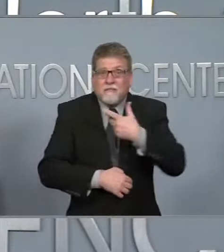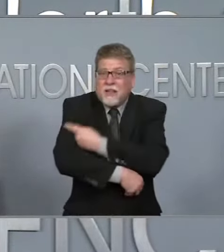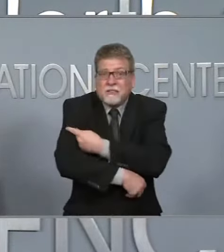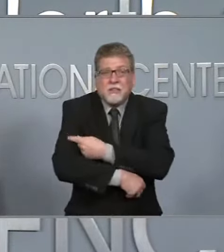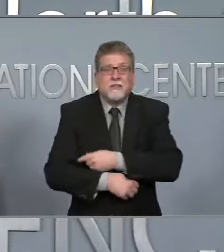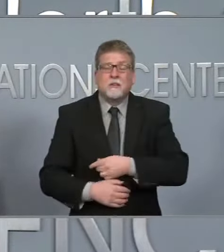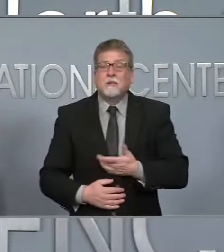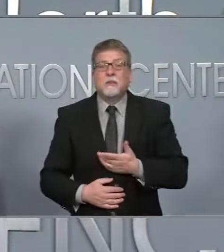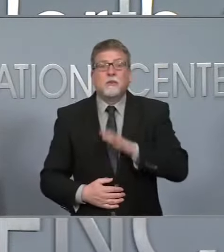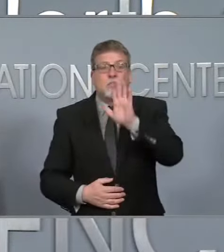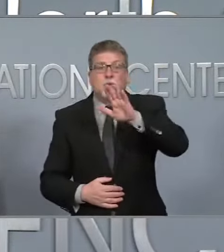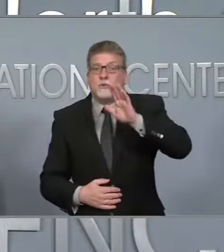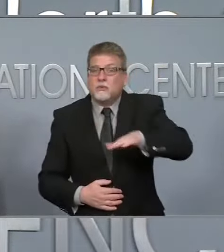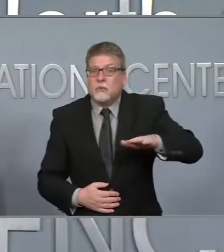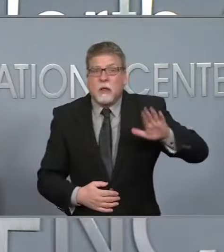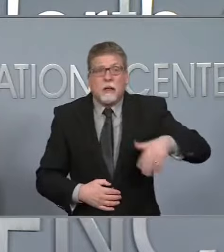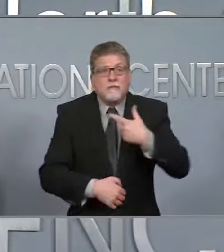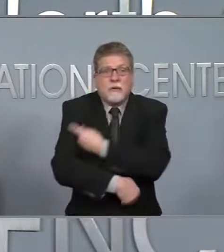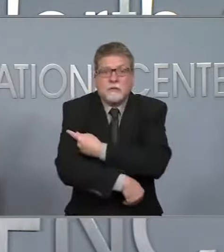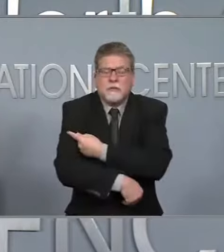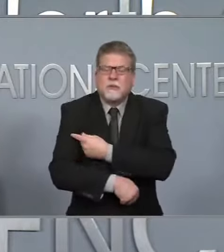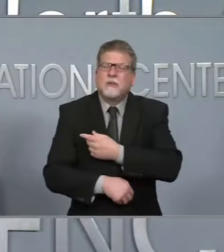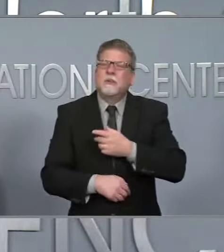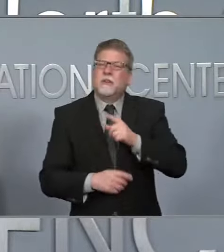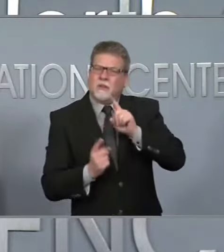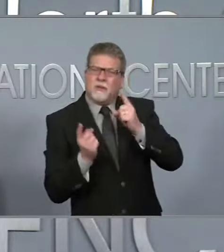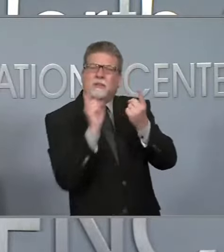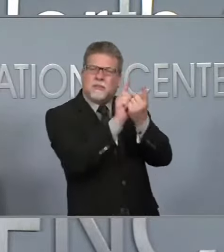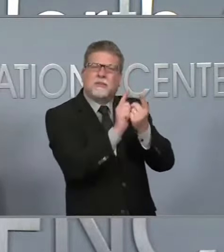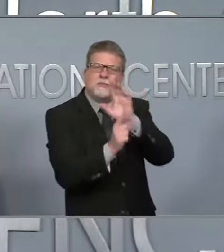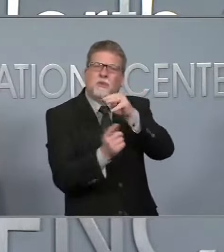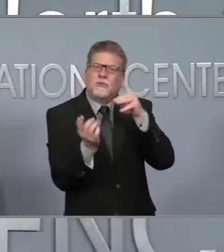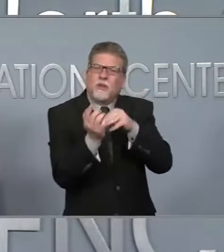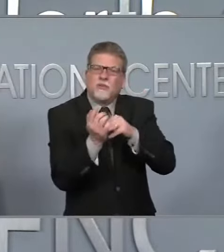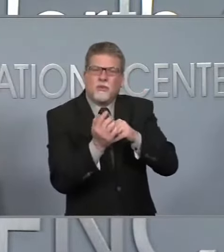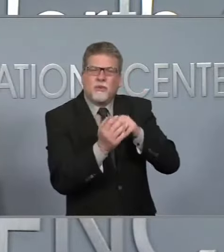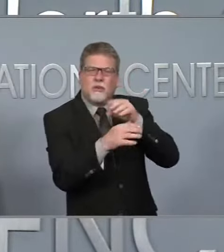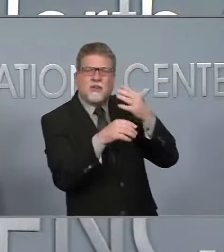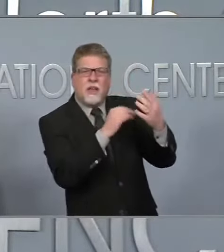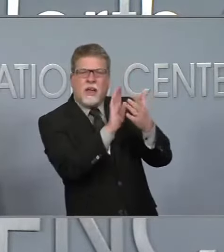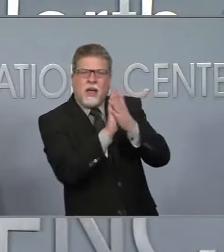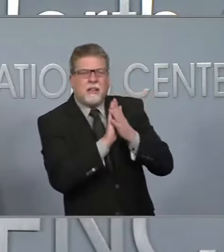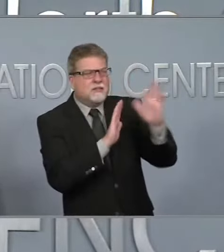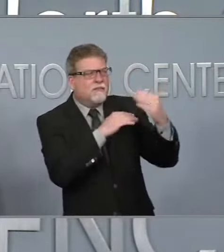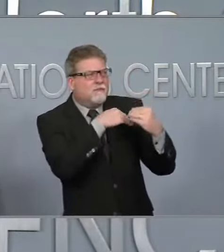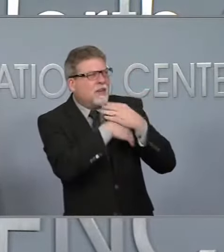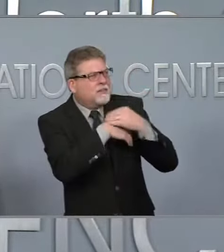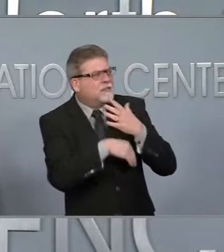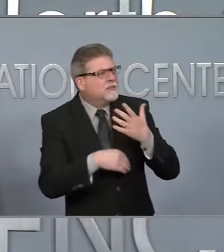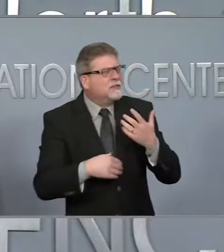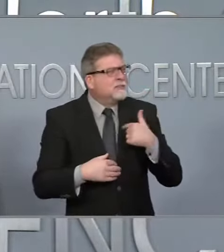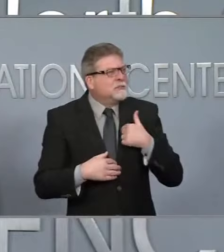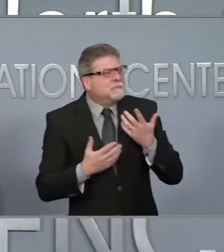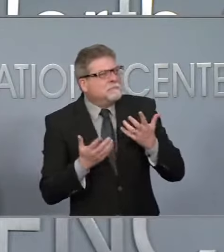doctor, nurse, or other medical professional, or go to reliable online health resources like the CDC or